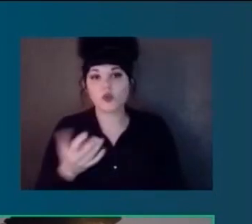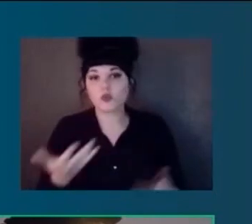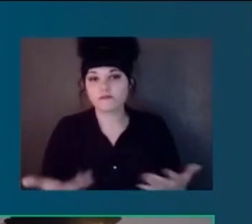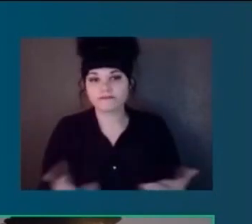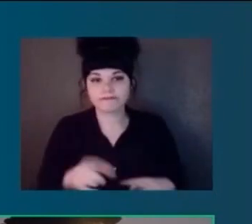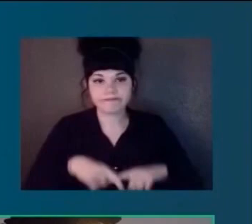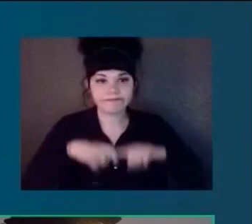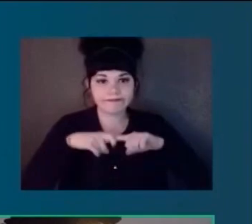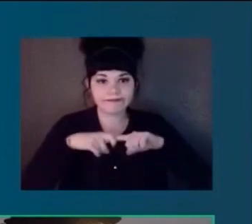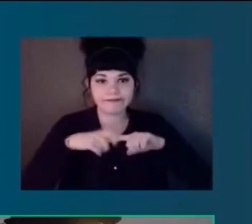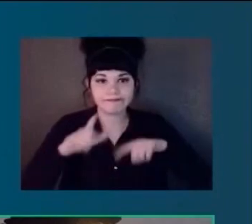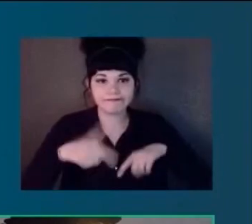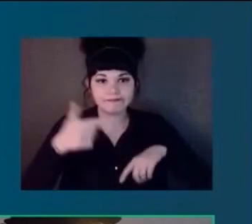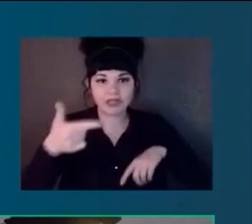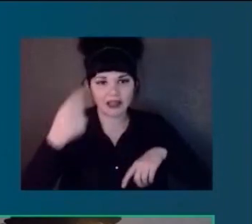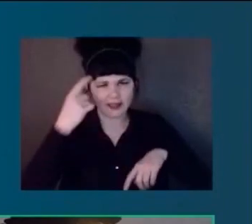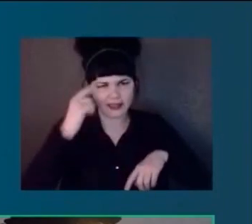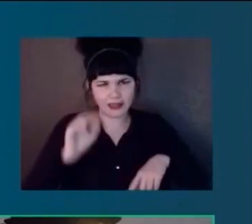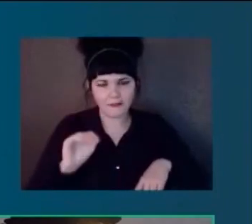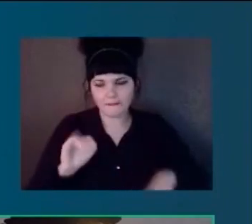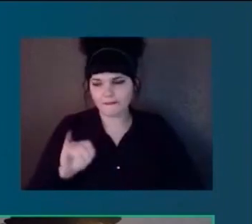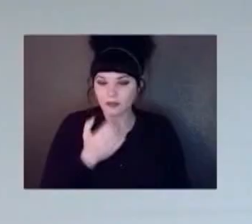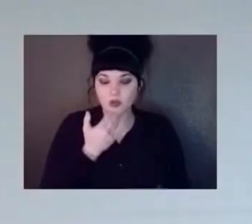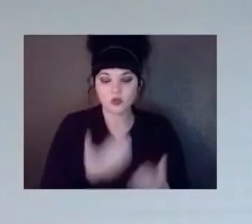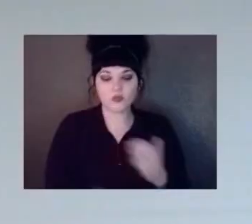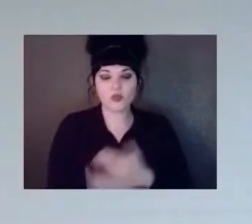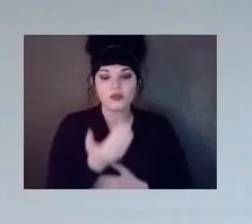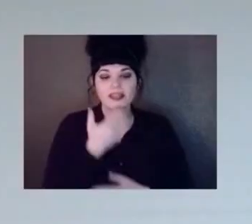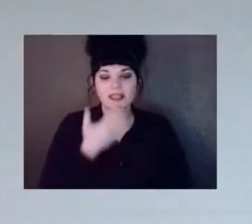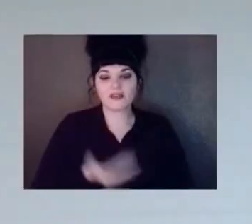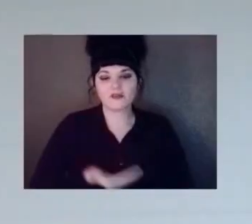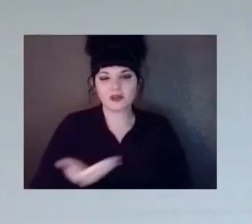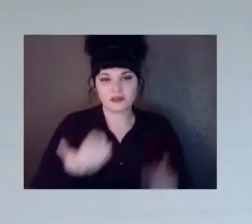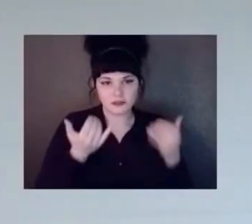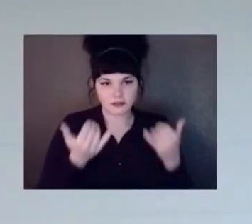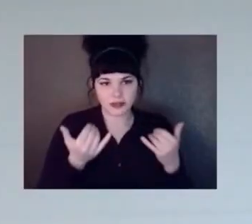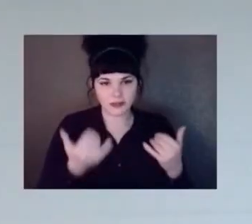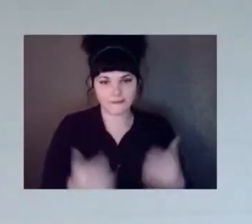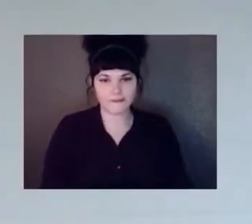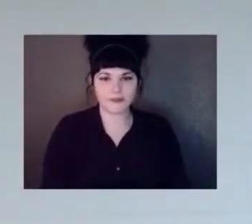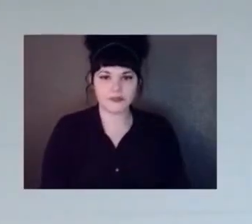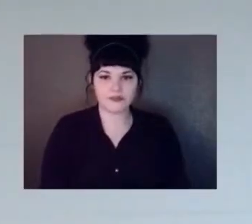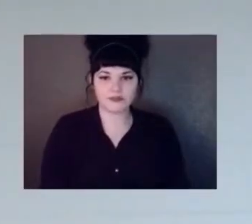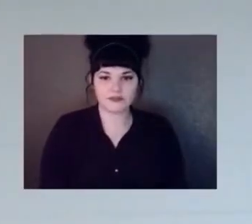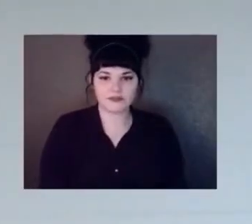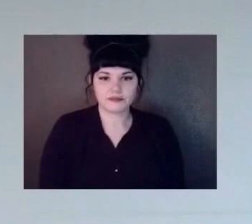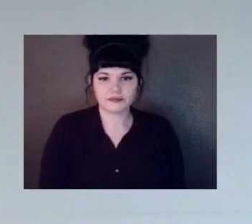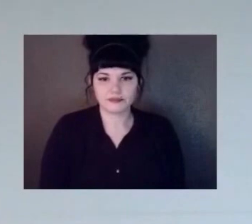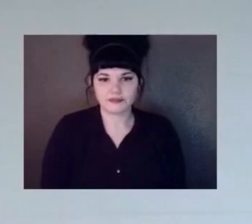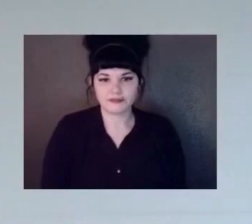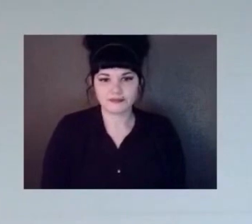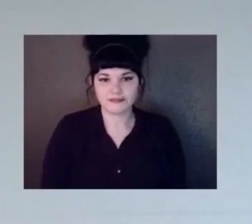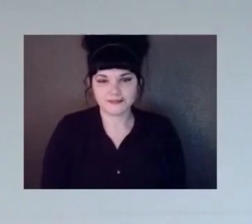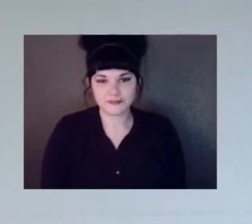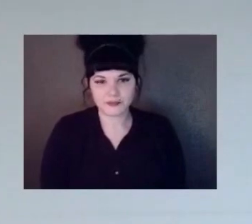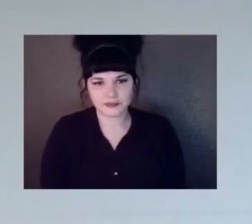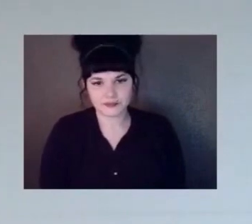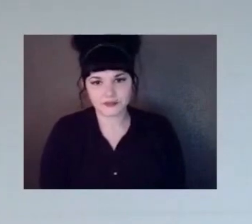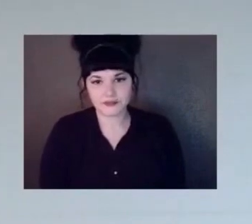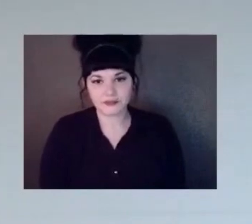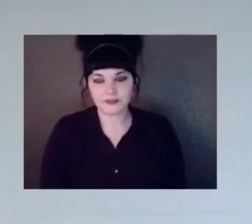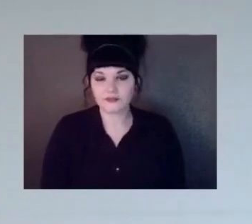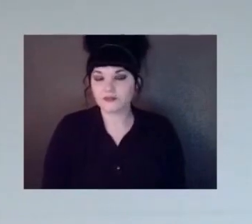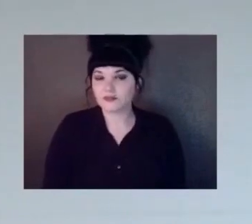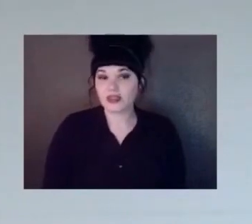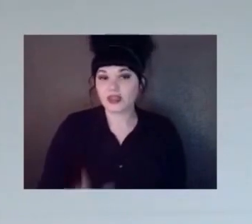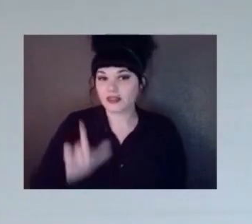commission and encouraging his peers to get vaccinated. I will be getting my first vaccine later today at the